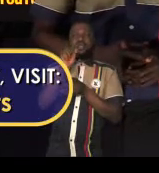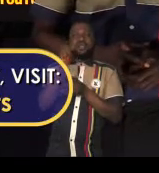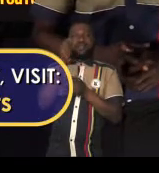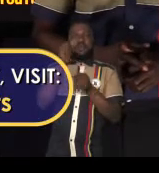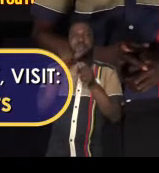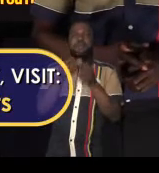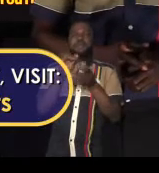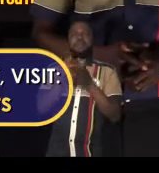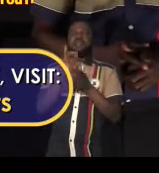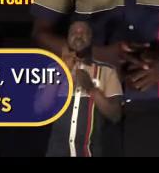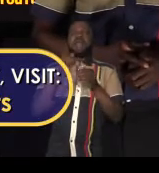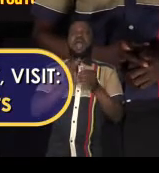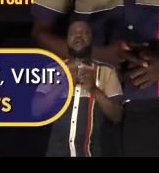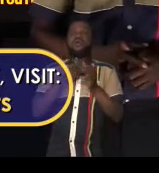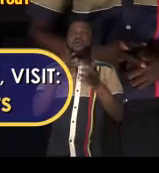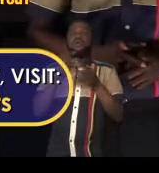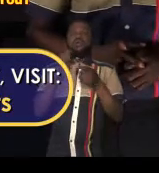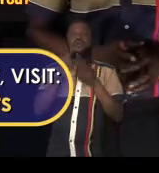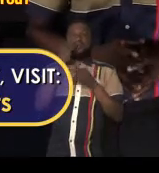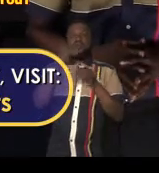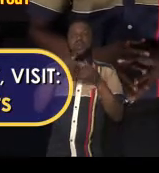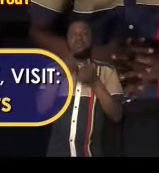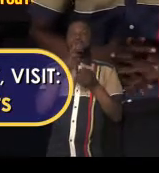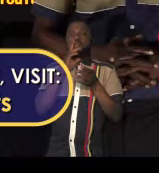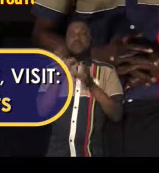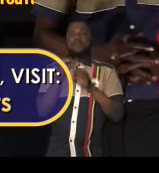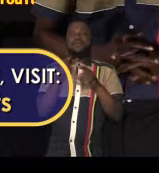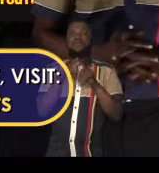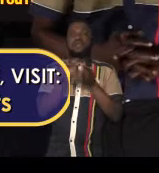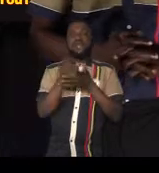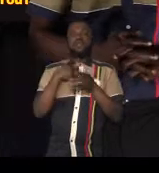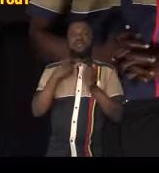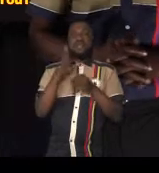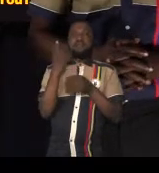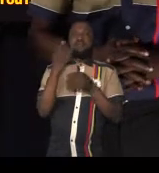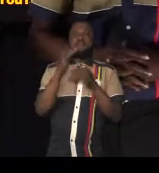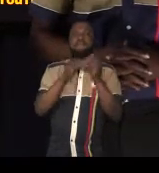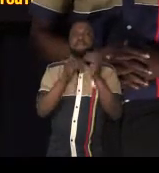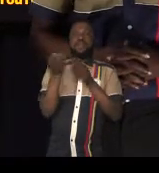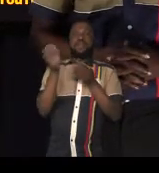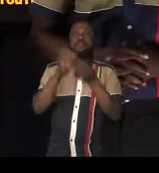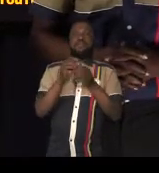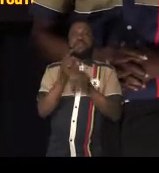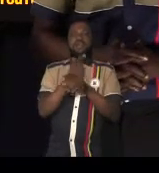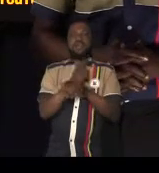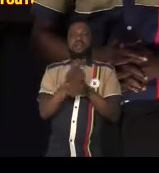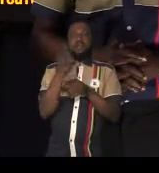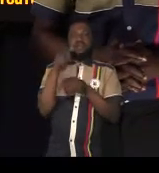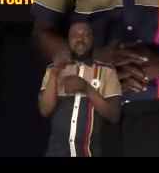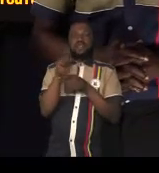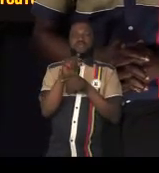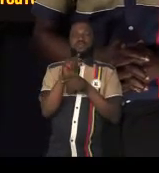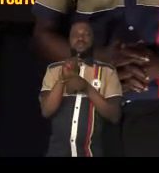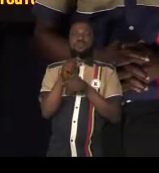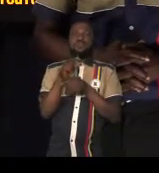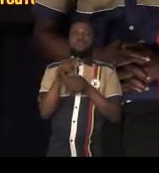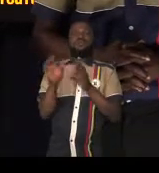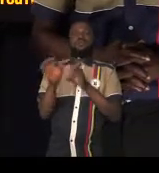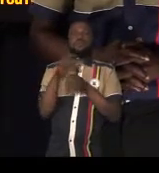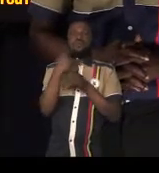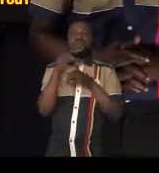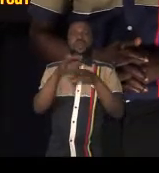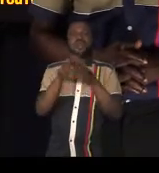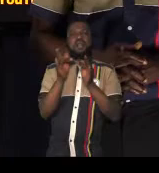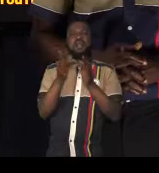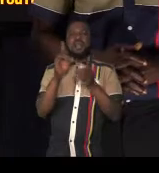bit.ly/LASUBEB-tests. Remember, that's our way of knowing how well you are performing so that we can build more fantastic lessons for you.